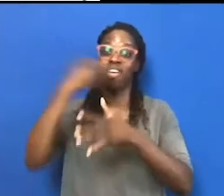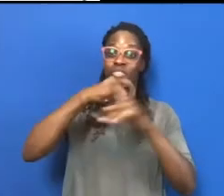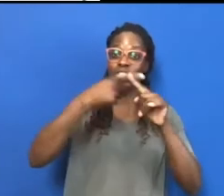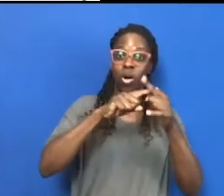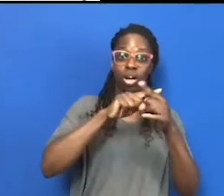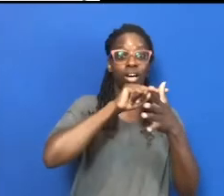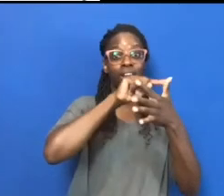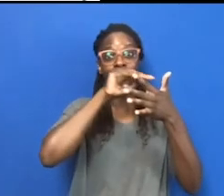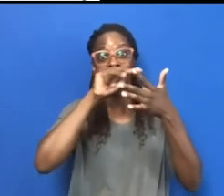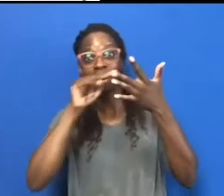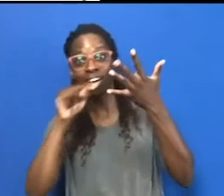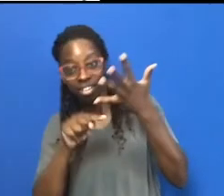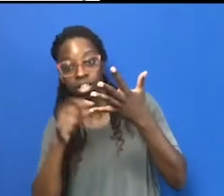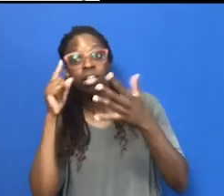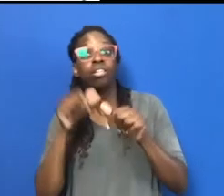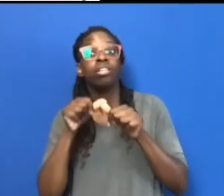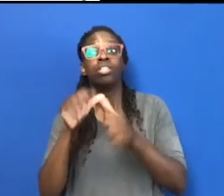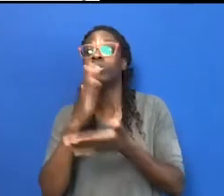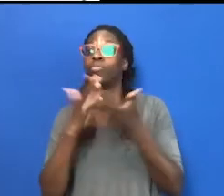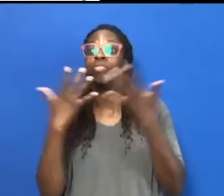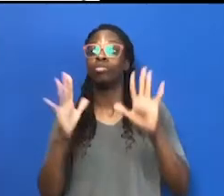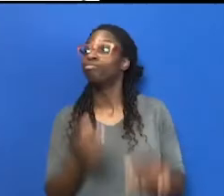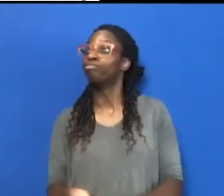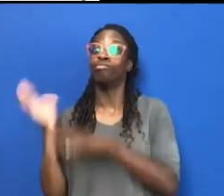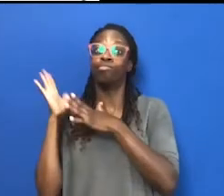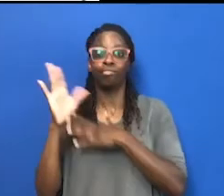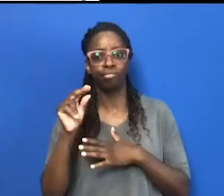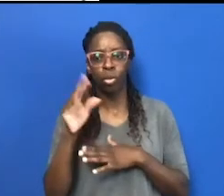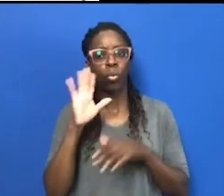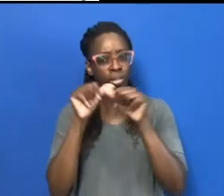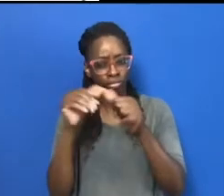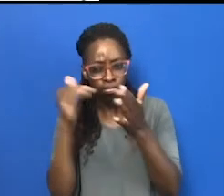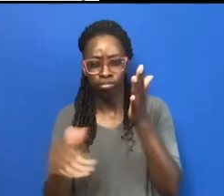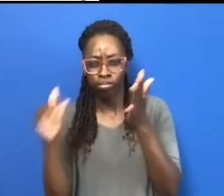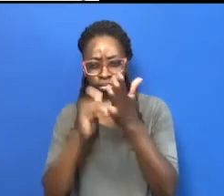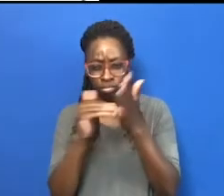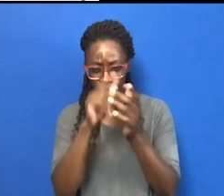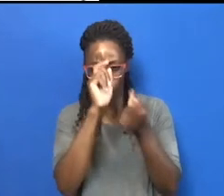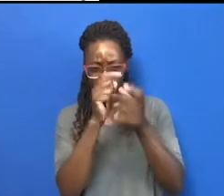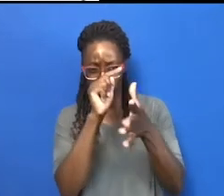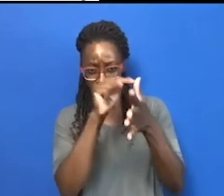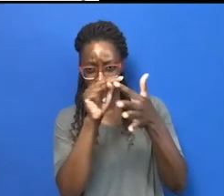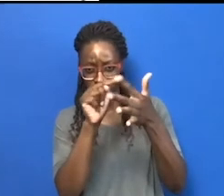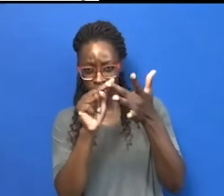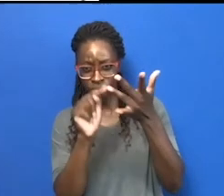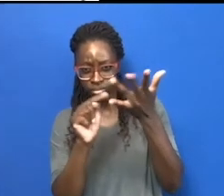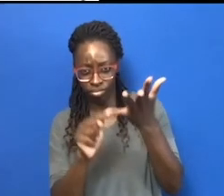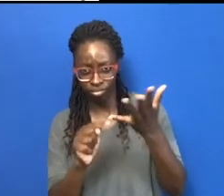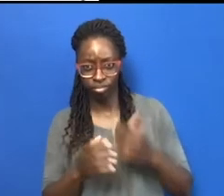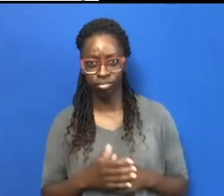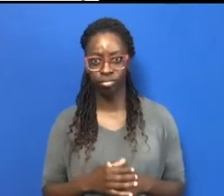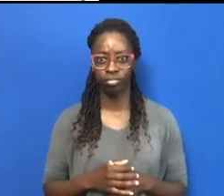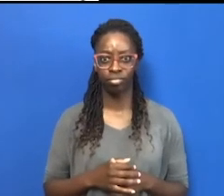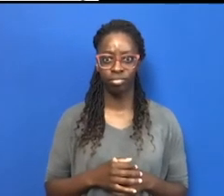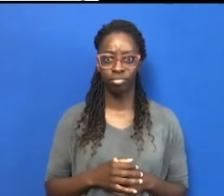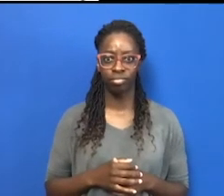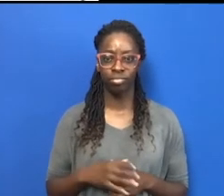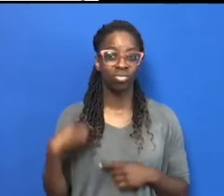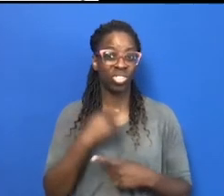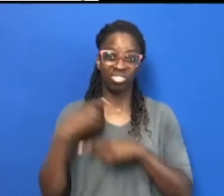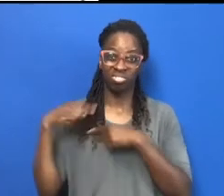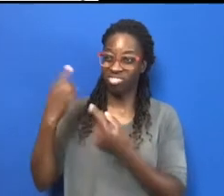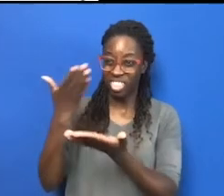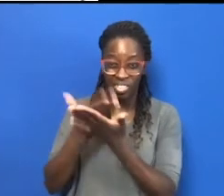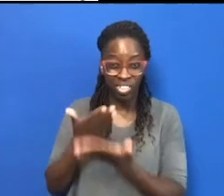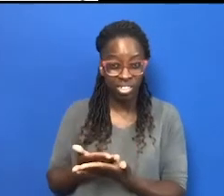continue to refine the learning trajectories. Given the scant evidence on STEM for children with disabilities,